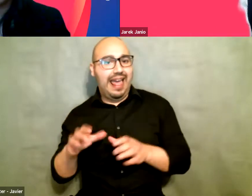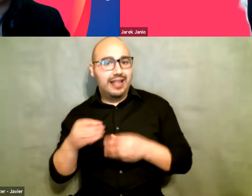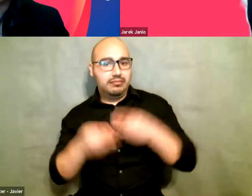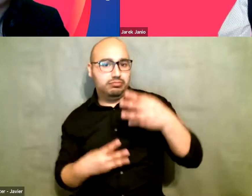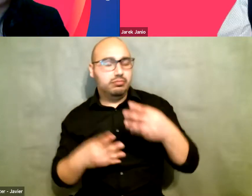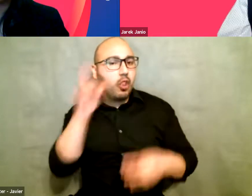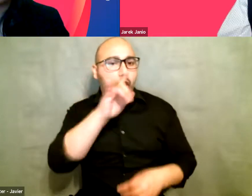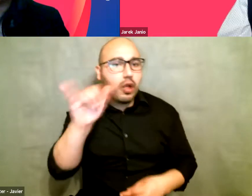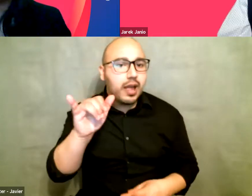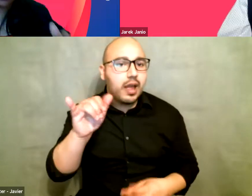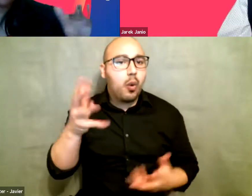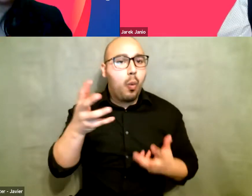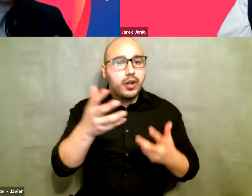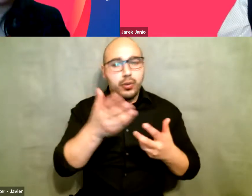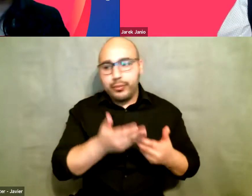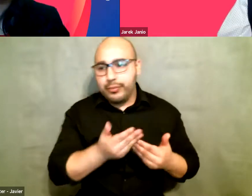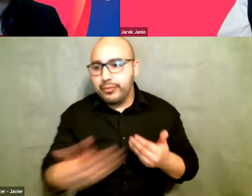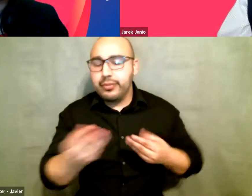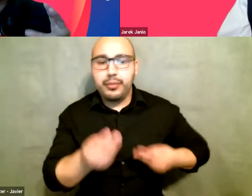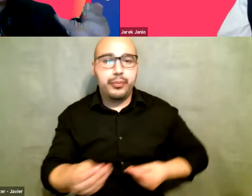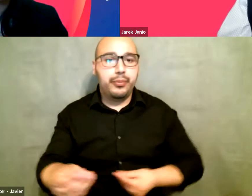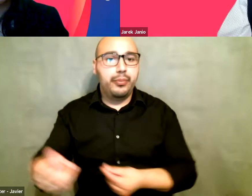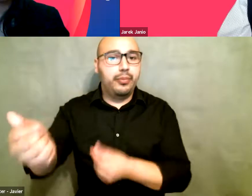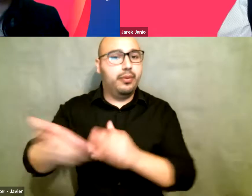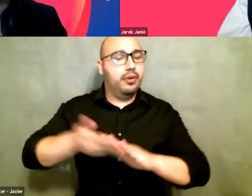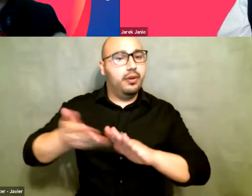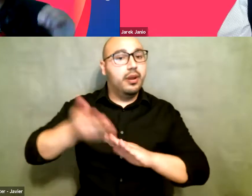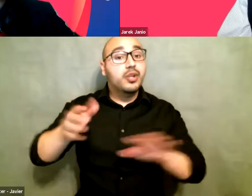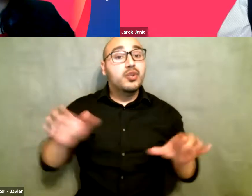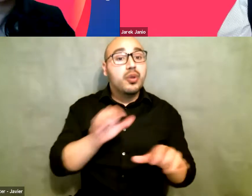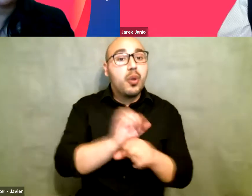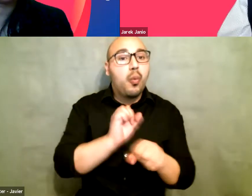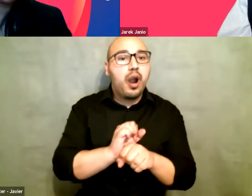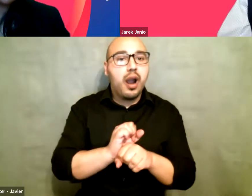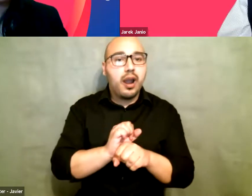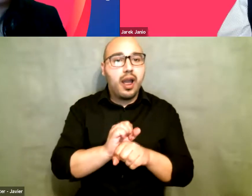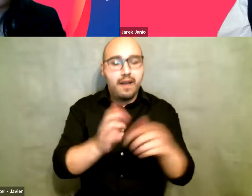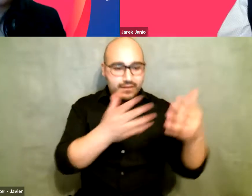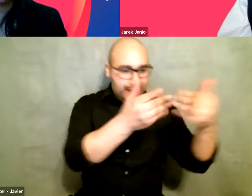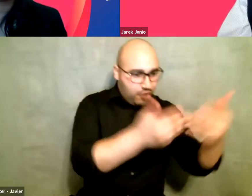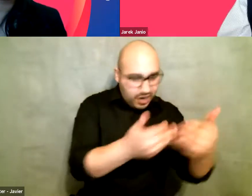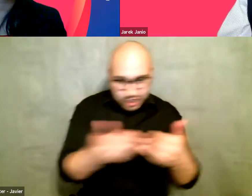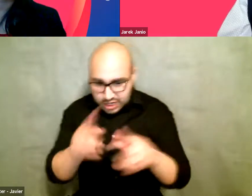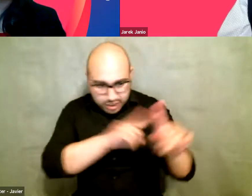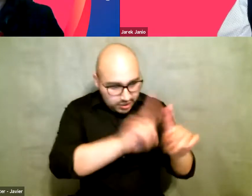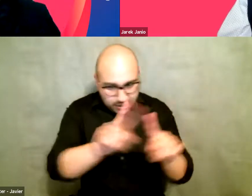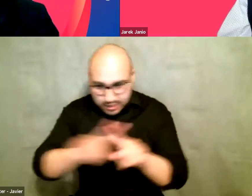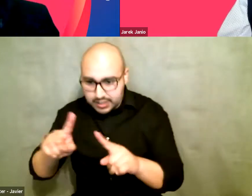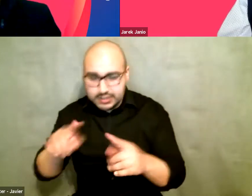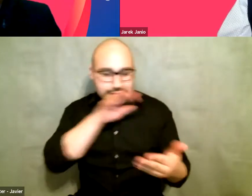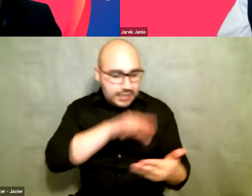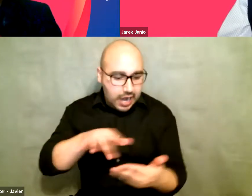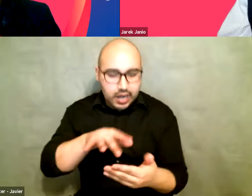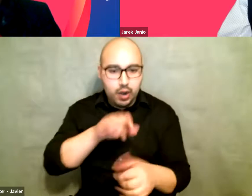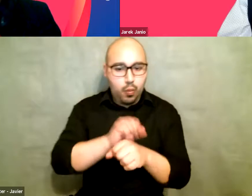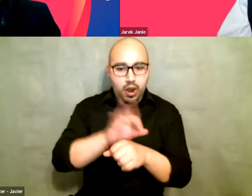want them to operate at, right? To do all of this work of differentiation and studying and researching workforce demands and